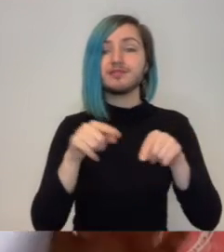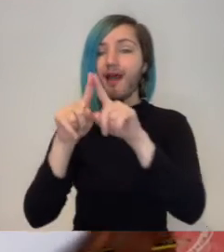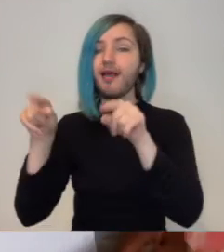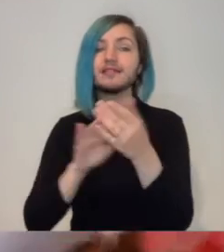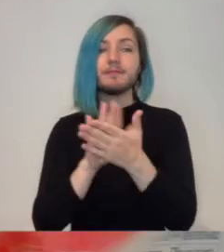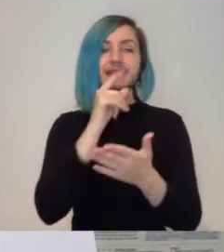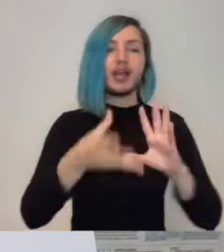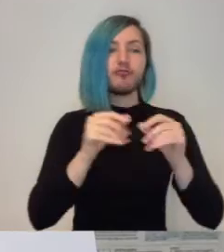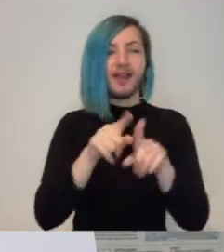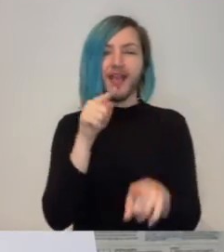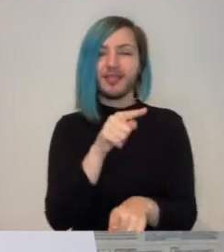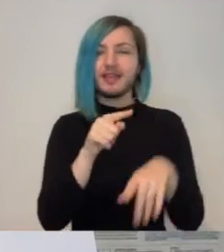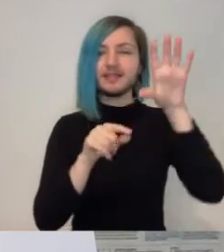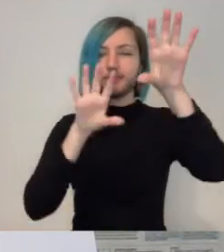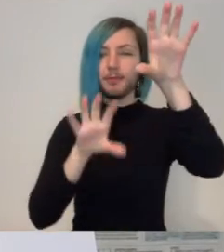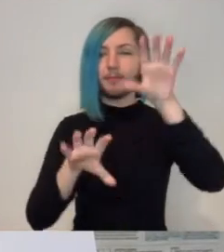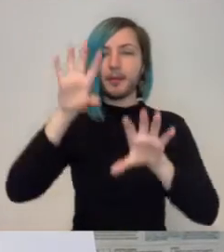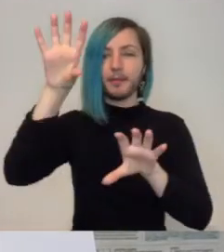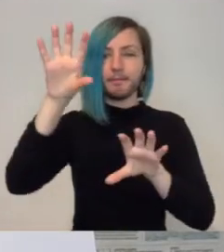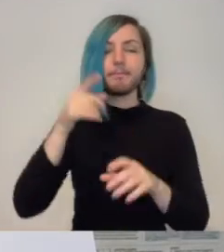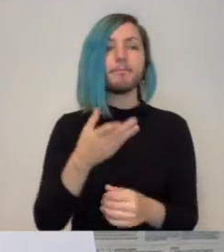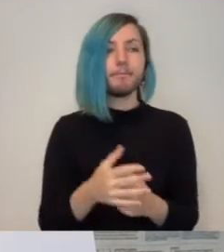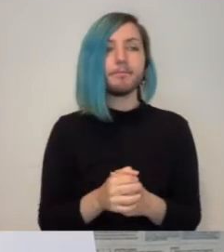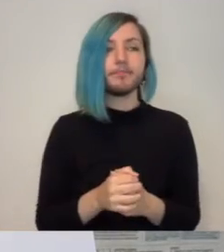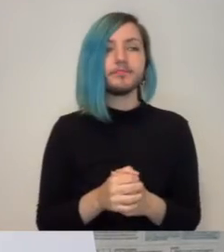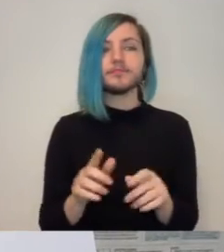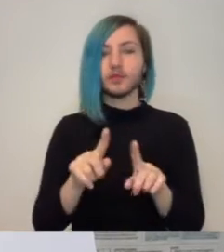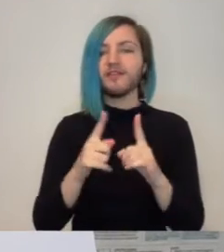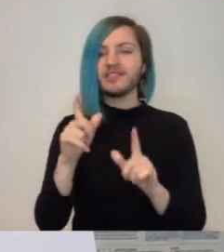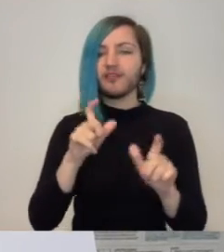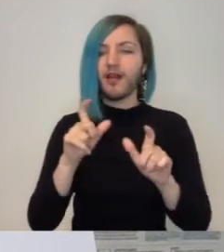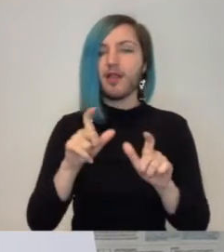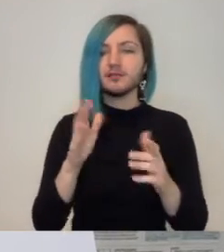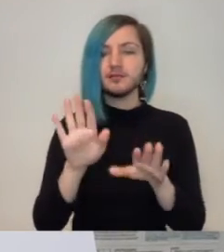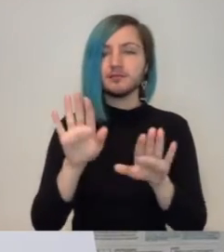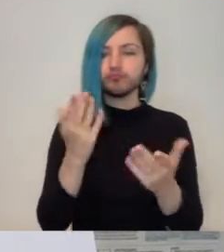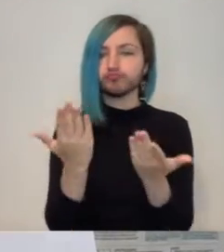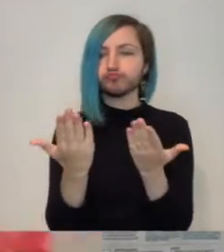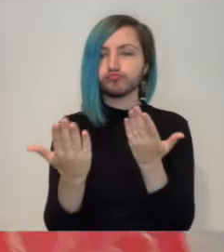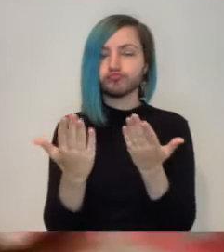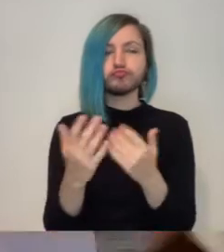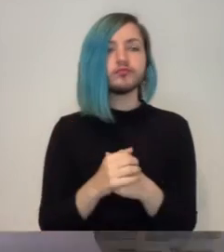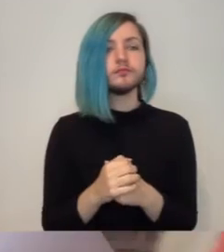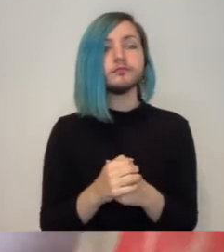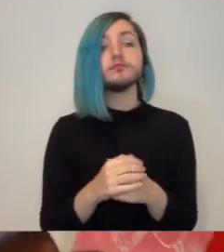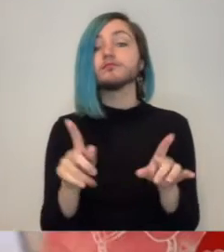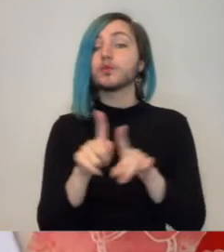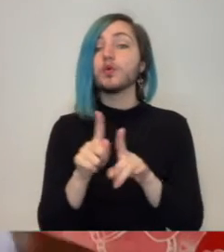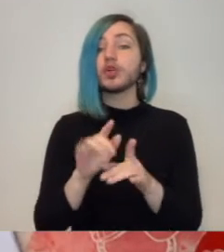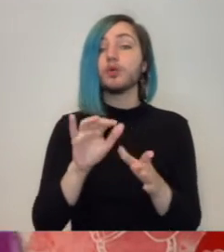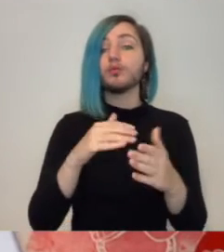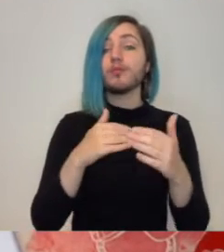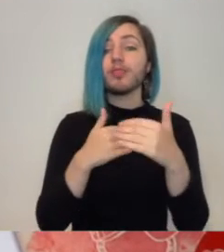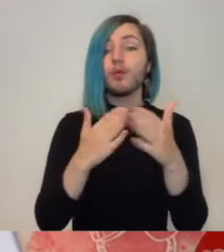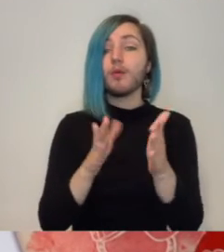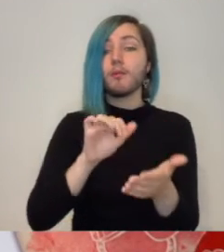something like this, where you have different colors. So you might wanna also, with your block prints, you might